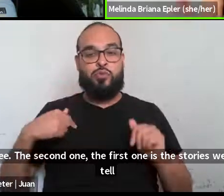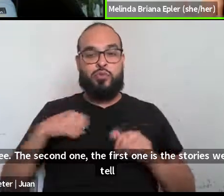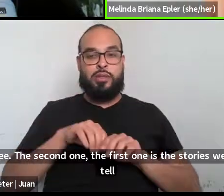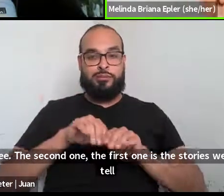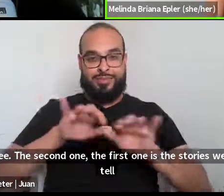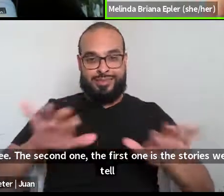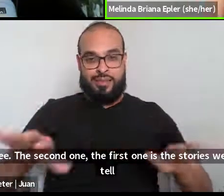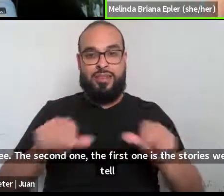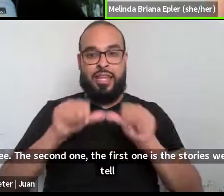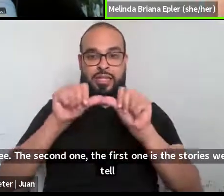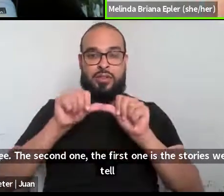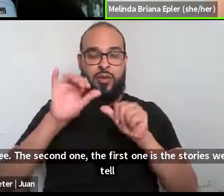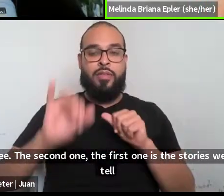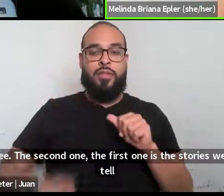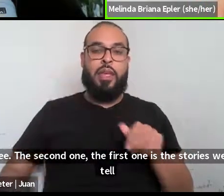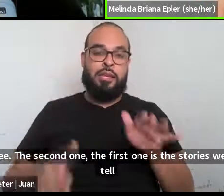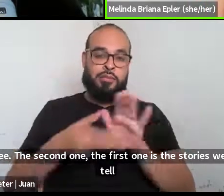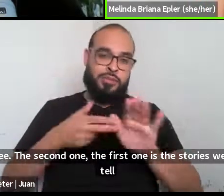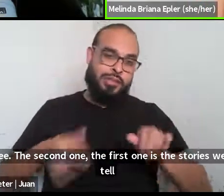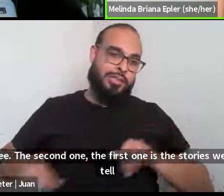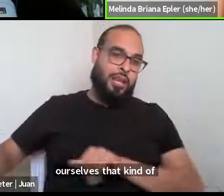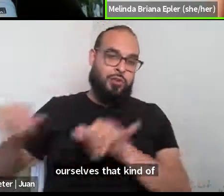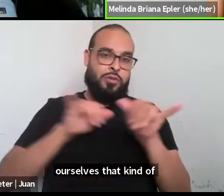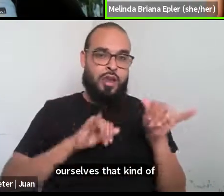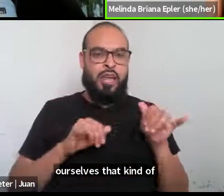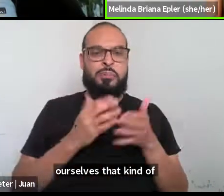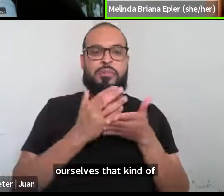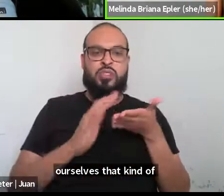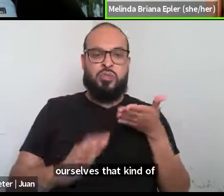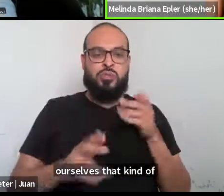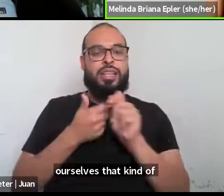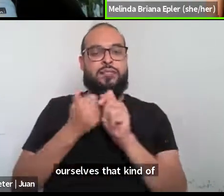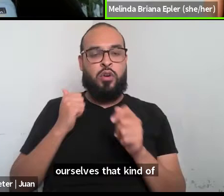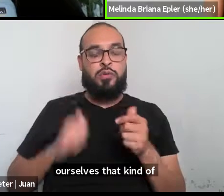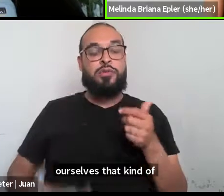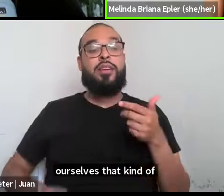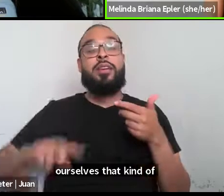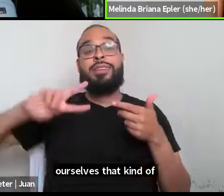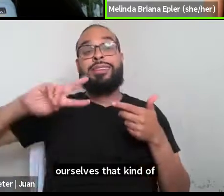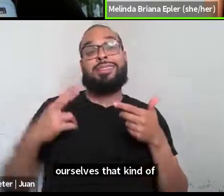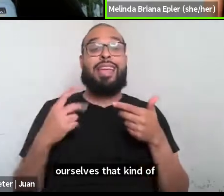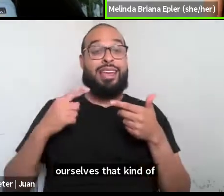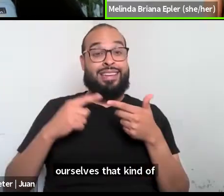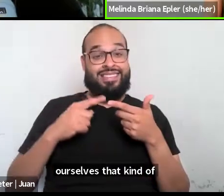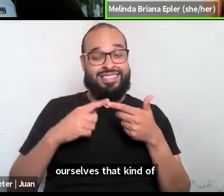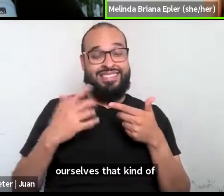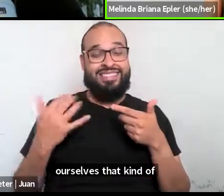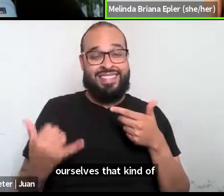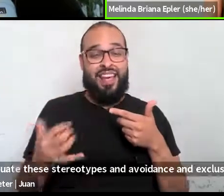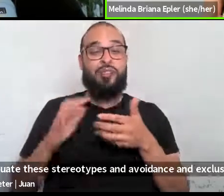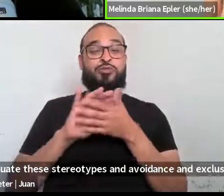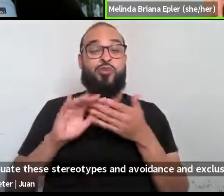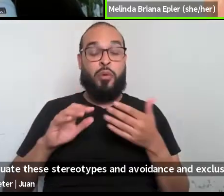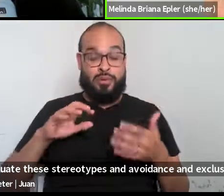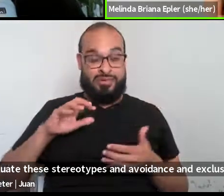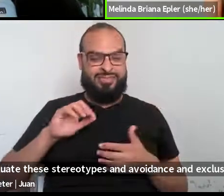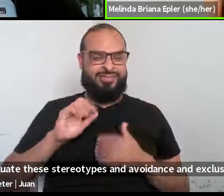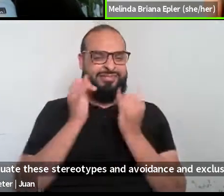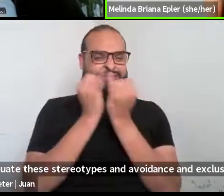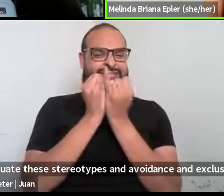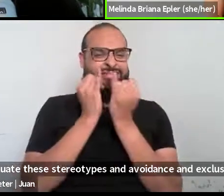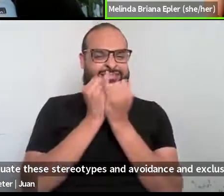and avoidance, exclusion. The second is the stories that we tell ourselves that perpetuate that